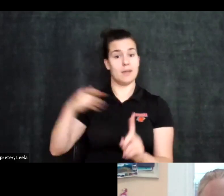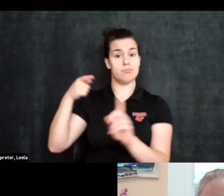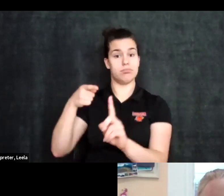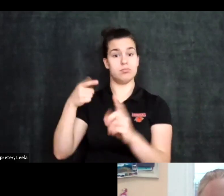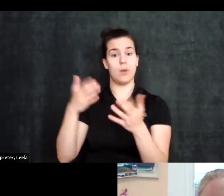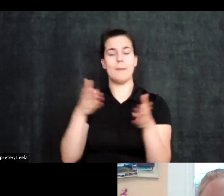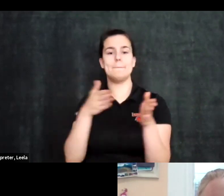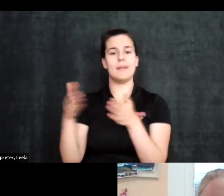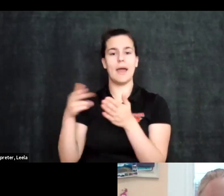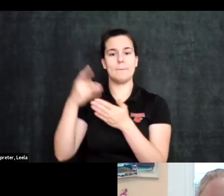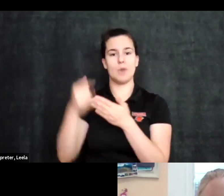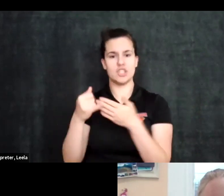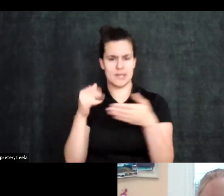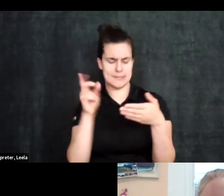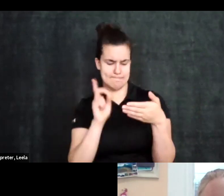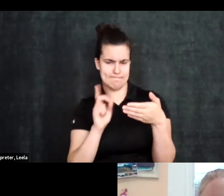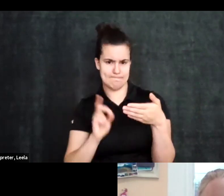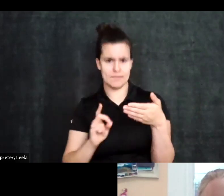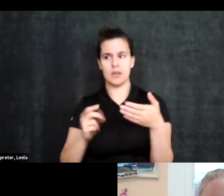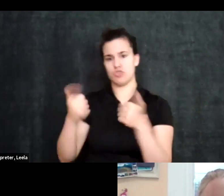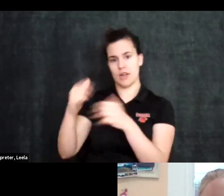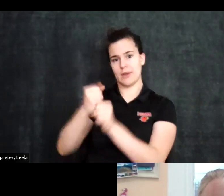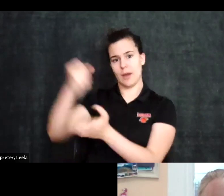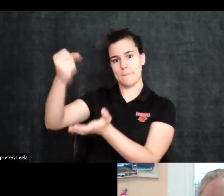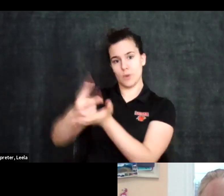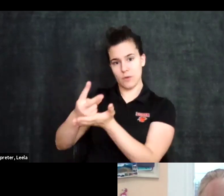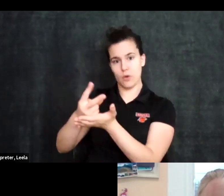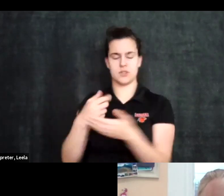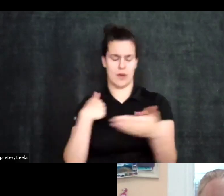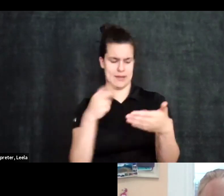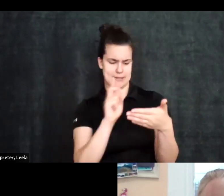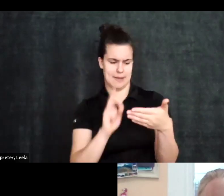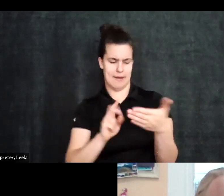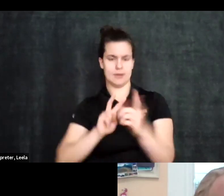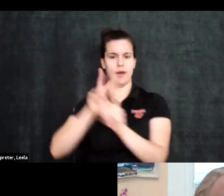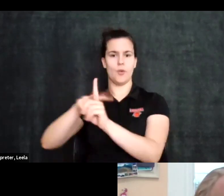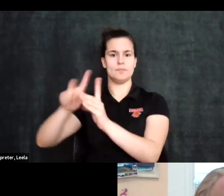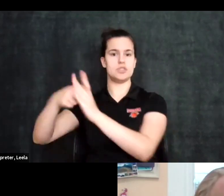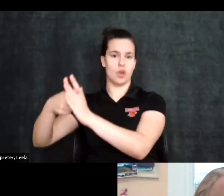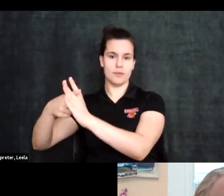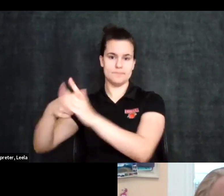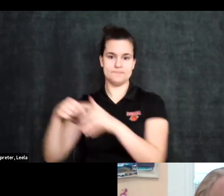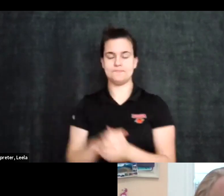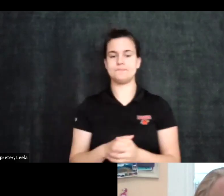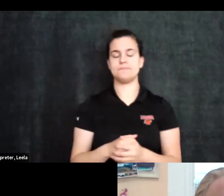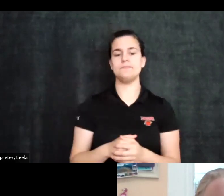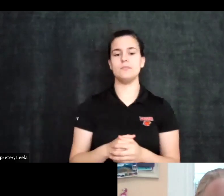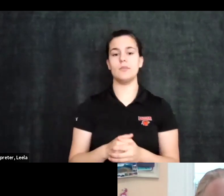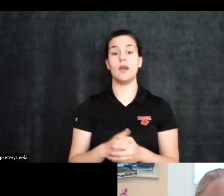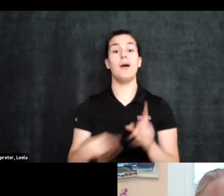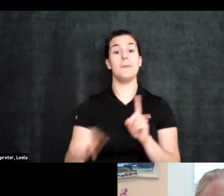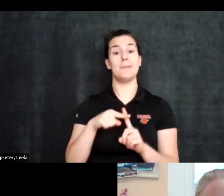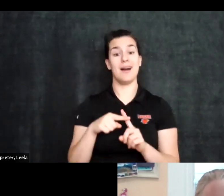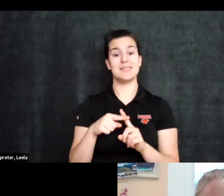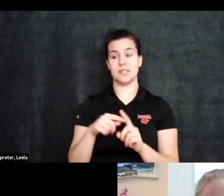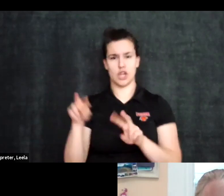obtain approvals for projects, to design and implement those projects. I work to pull together teams of